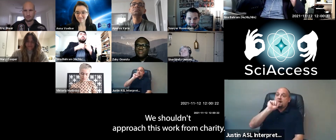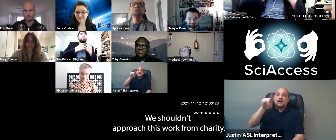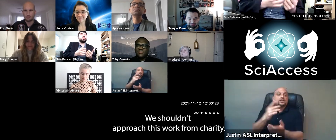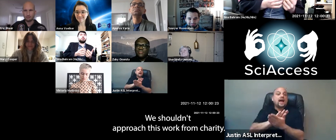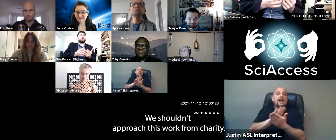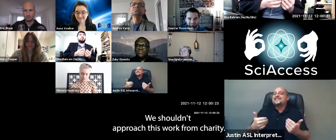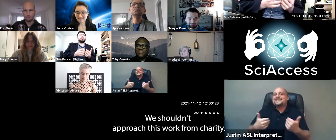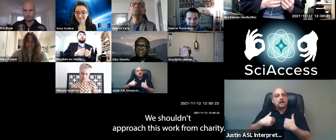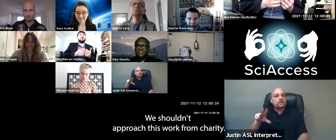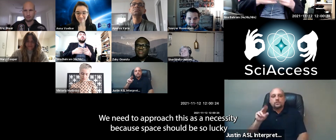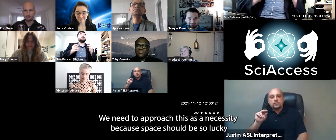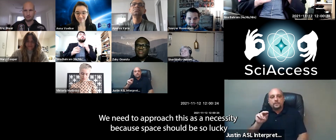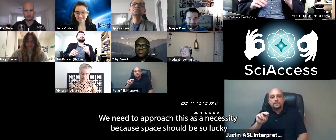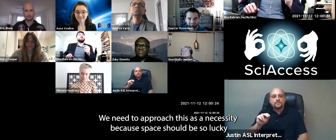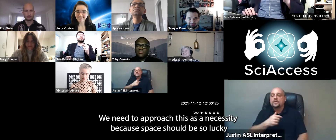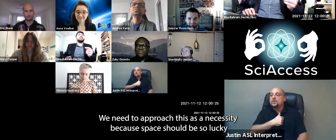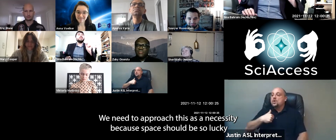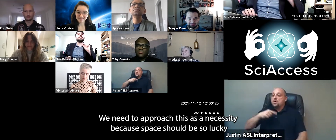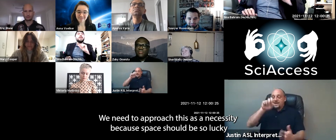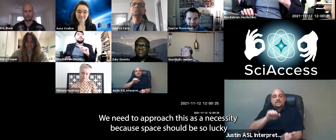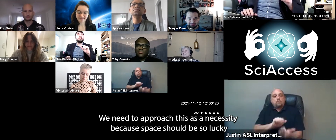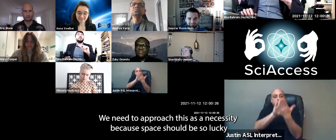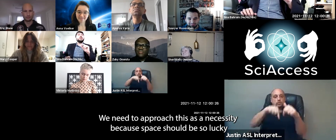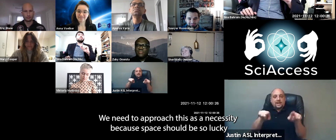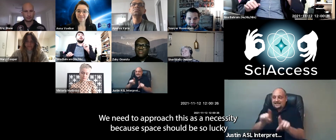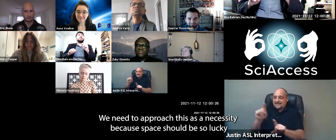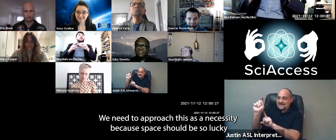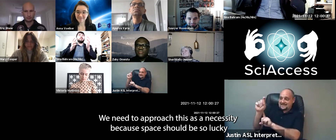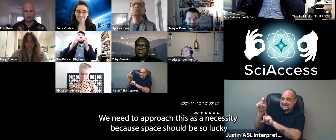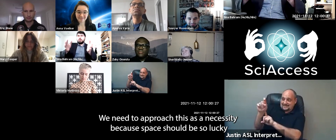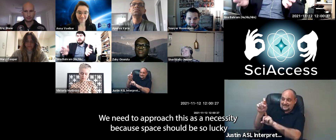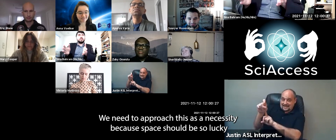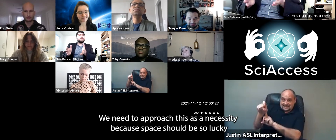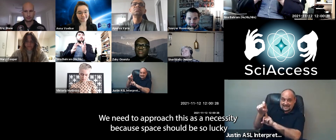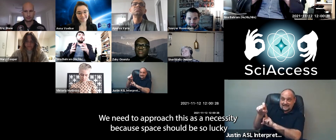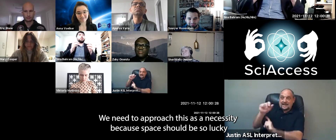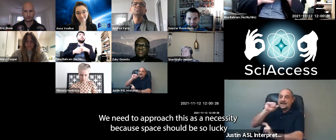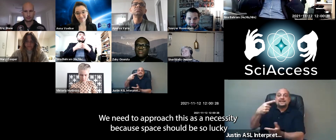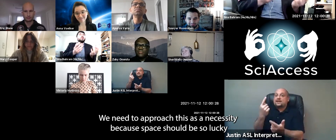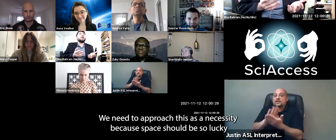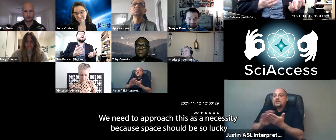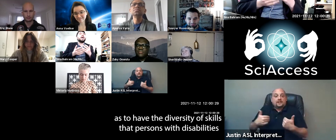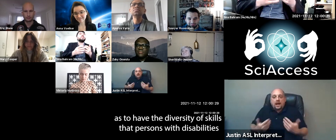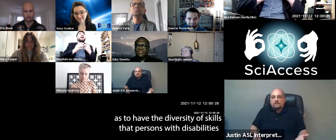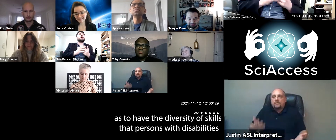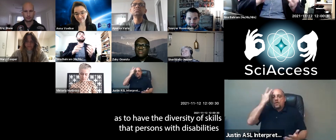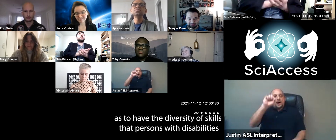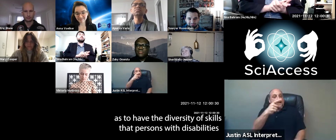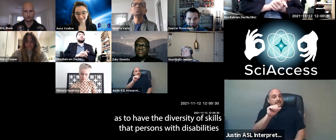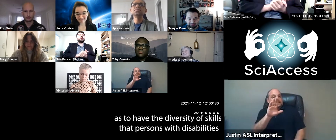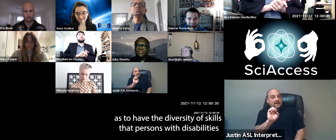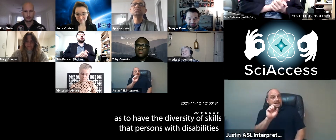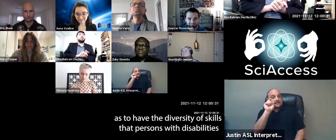shouldn't approach this work from charity. We need to approach this as a necessity, because space should be so lucky as to have